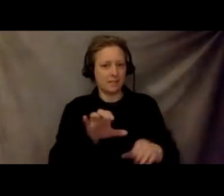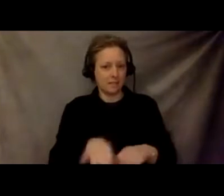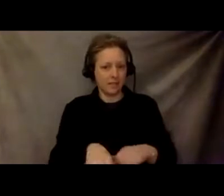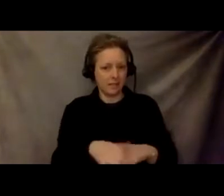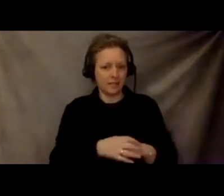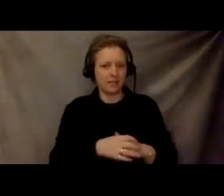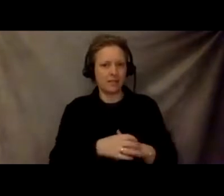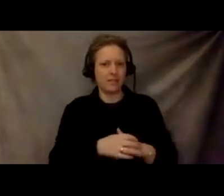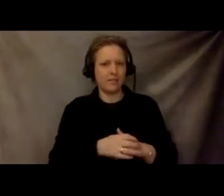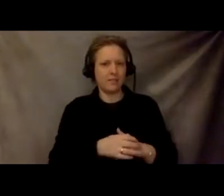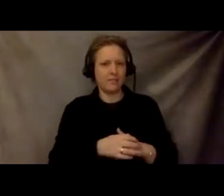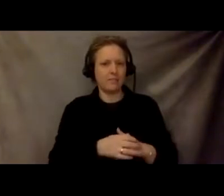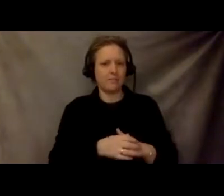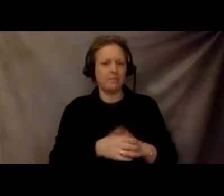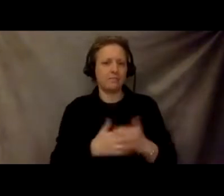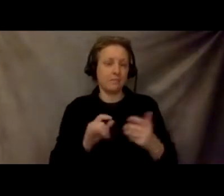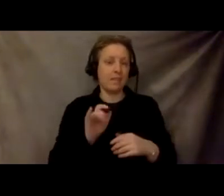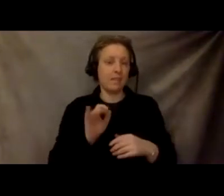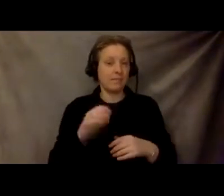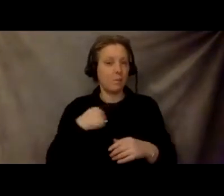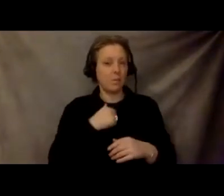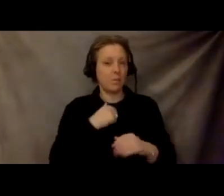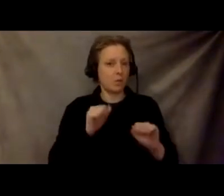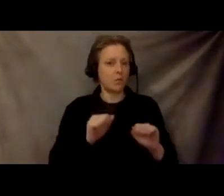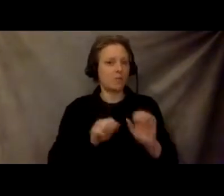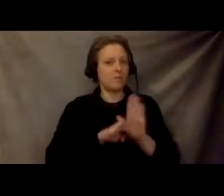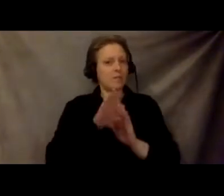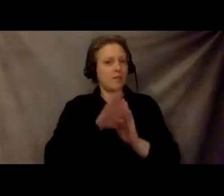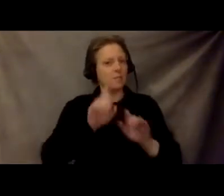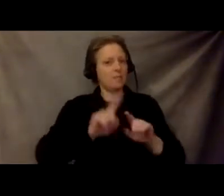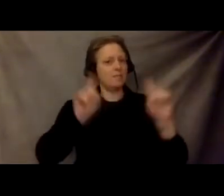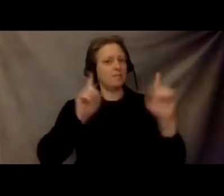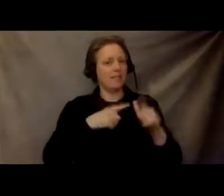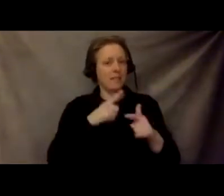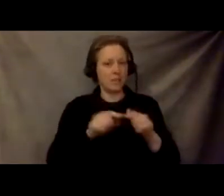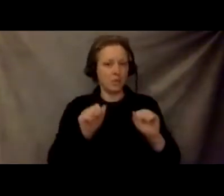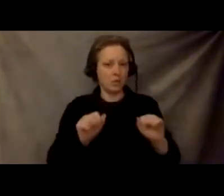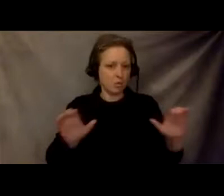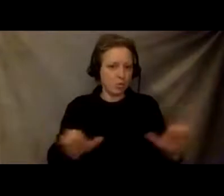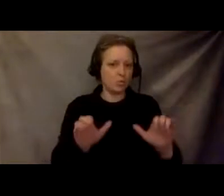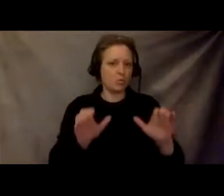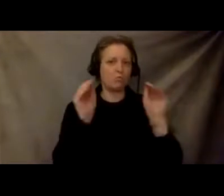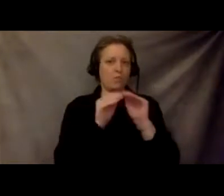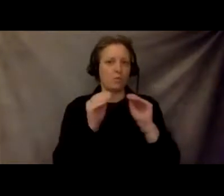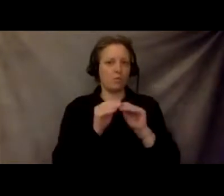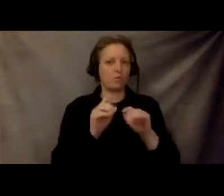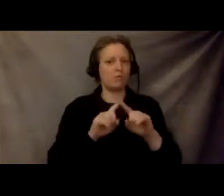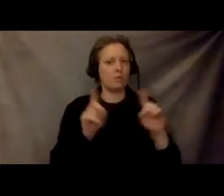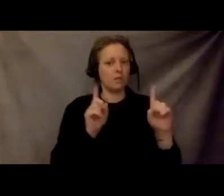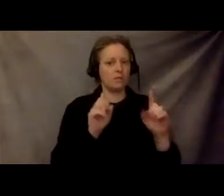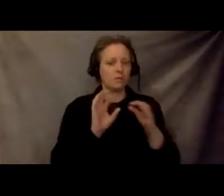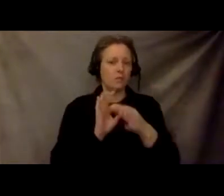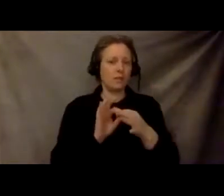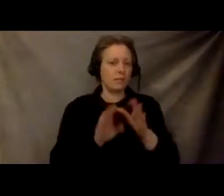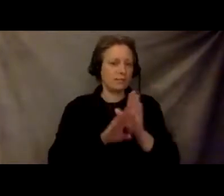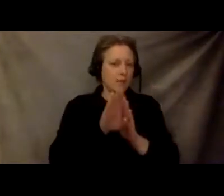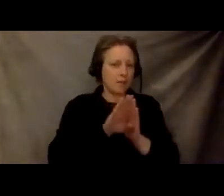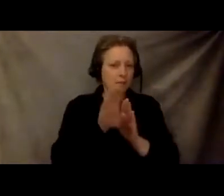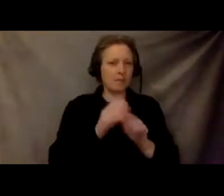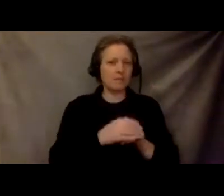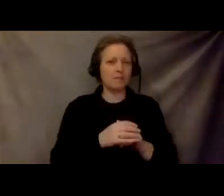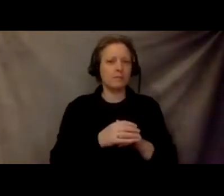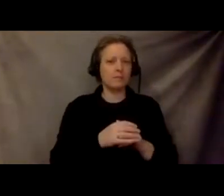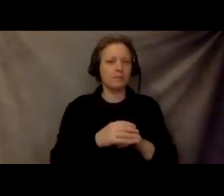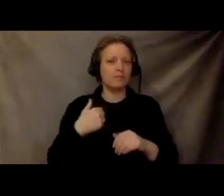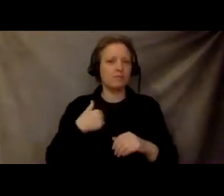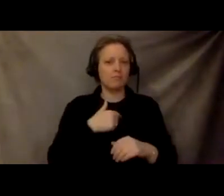differently, maybe we could do a lot more. That's the problem. It's development patterns and what we're building. We're building these shotgun types.